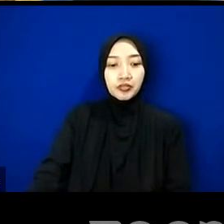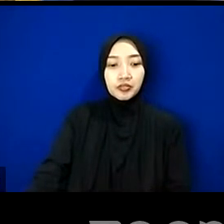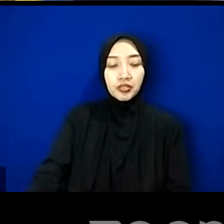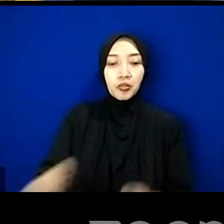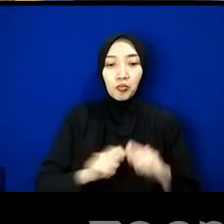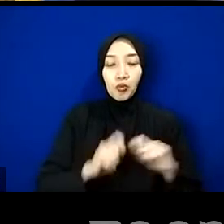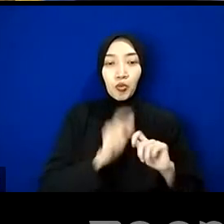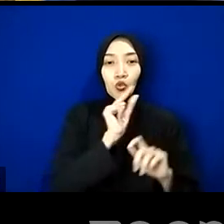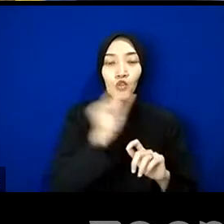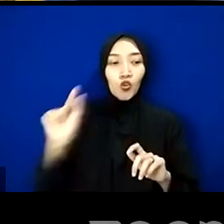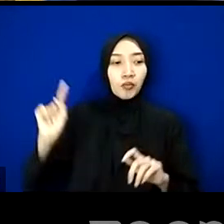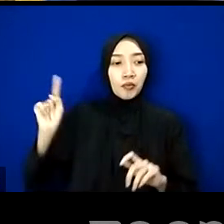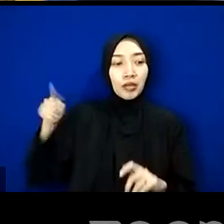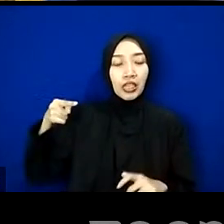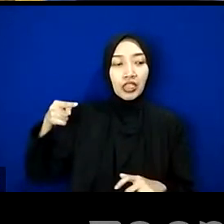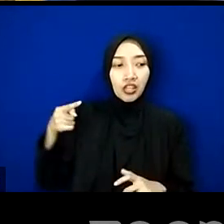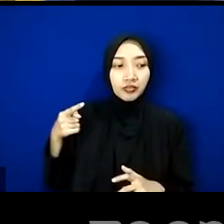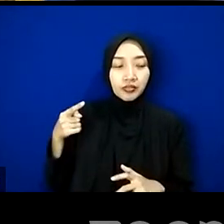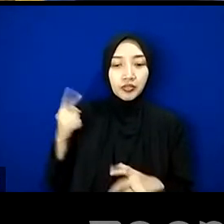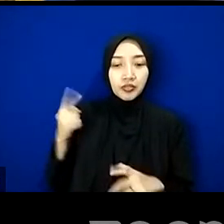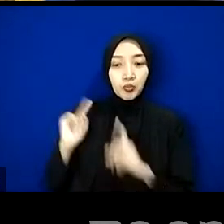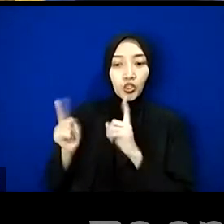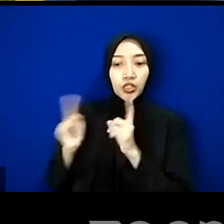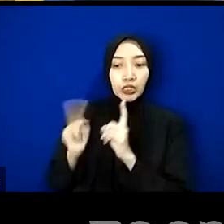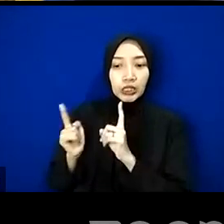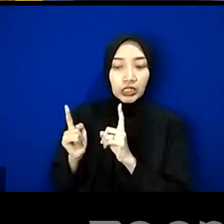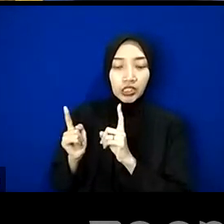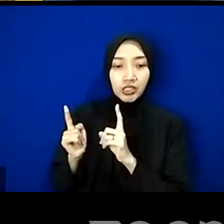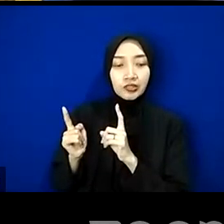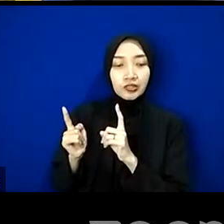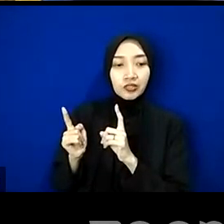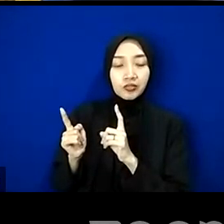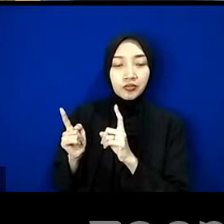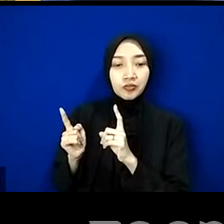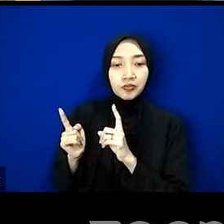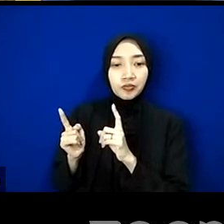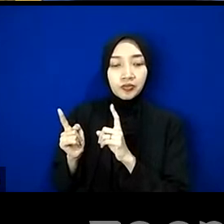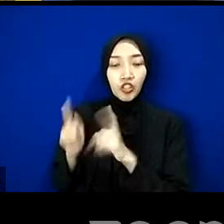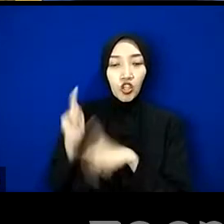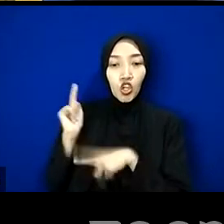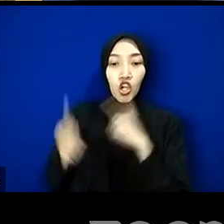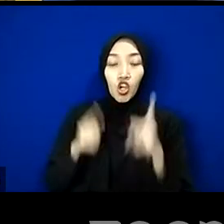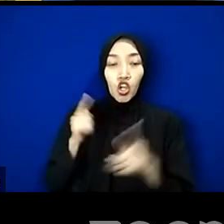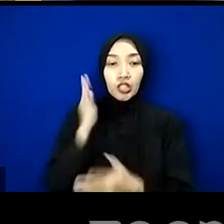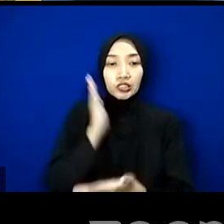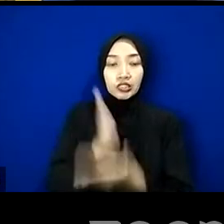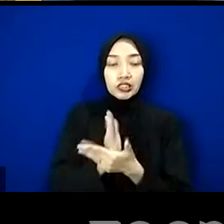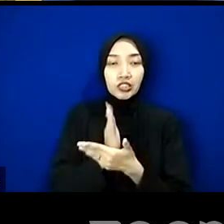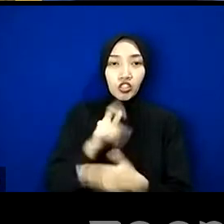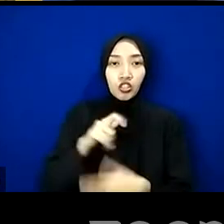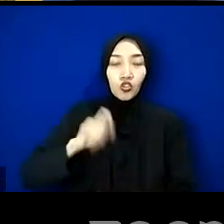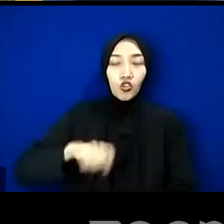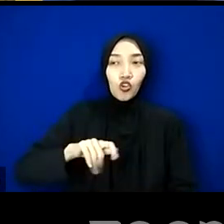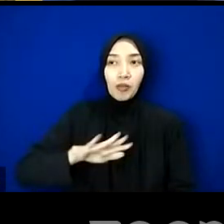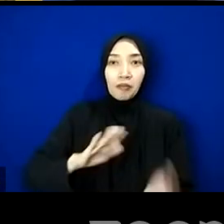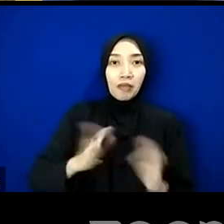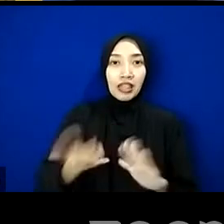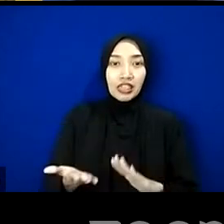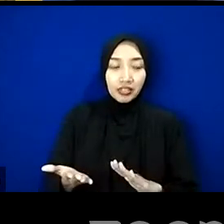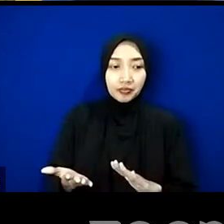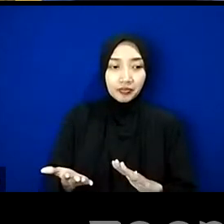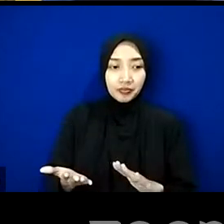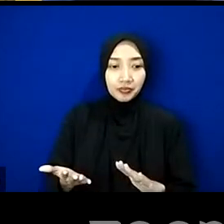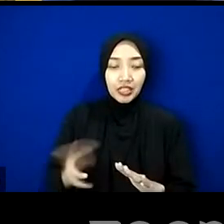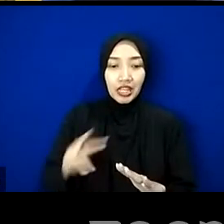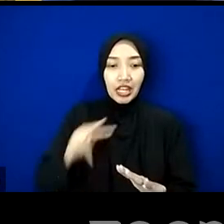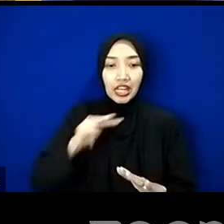there. The deterrent effect. So when applying that penalty, it means that justice has been delivered. So